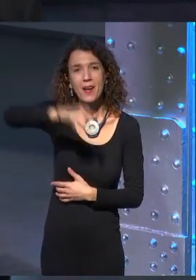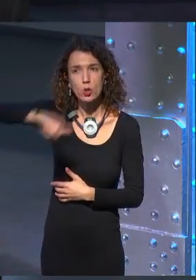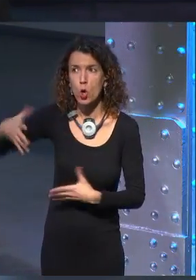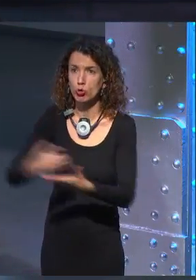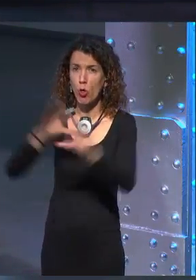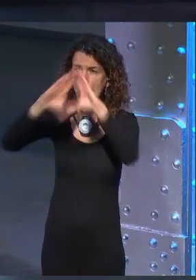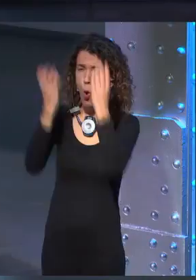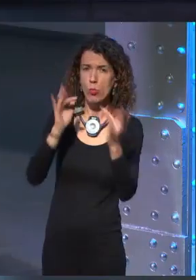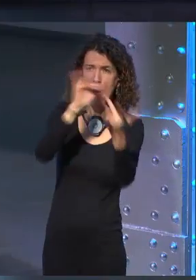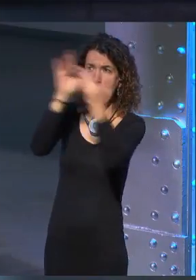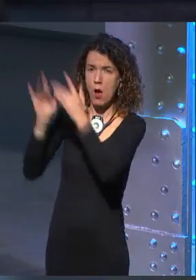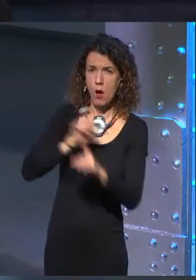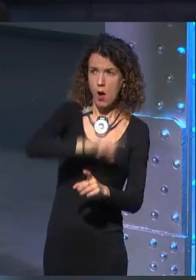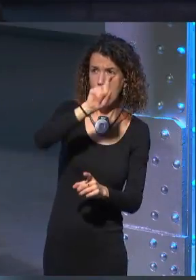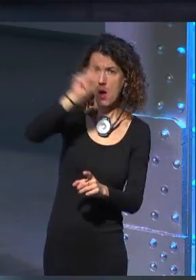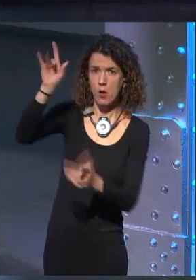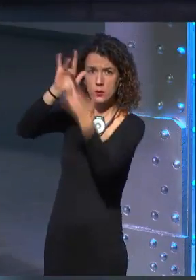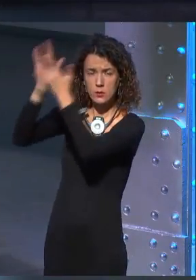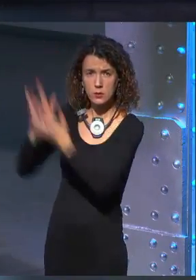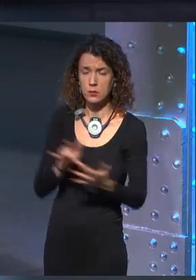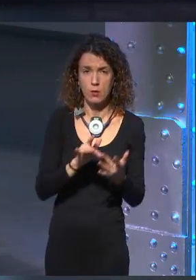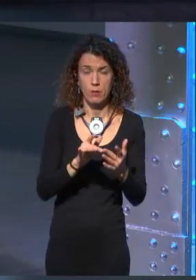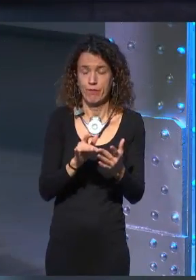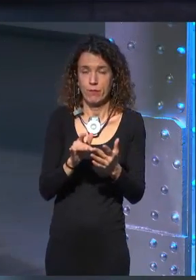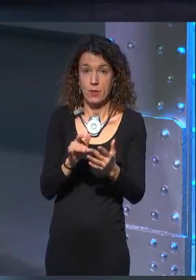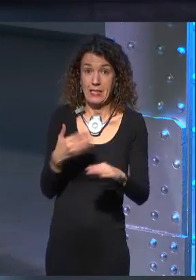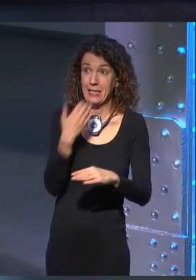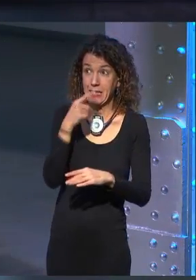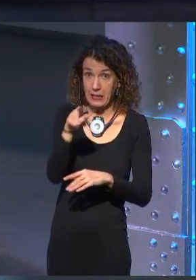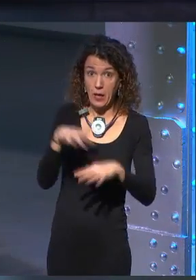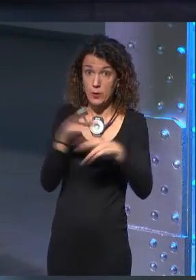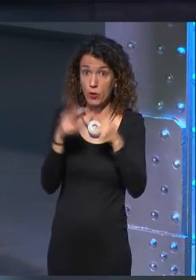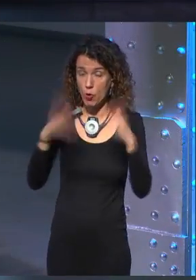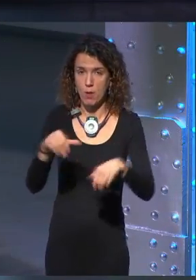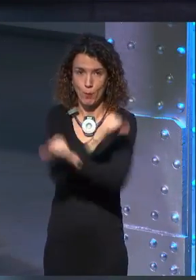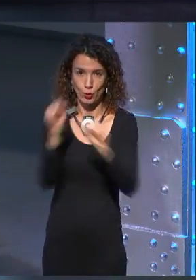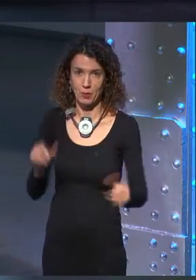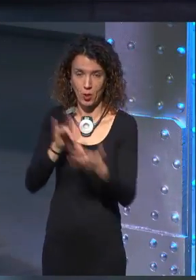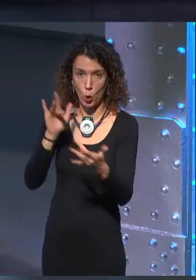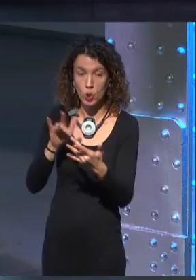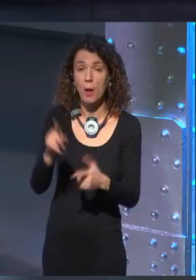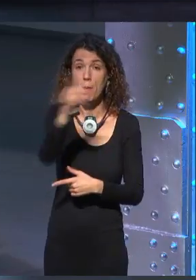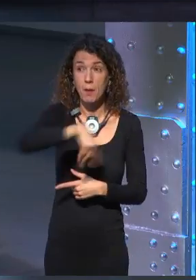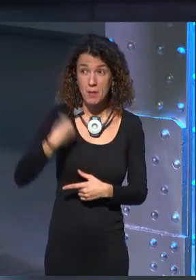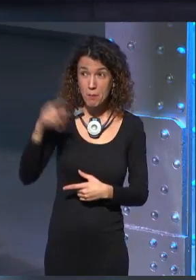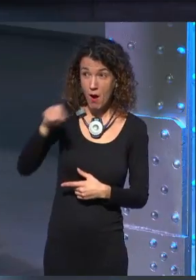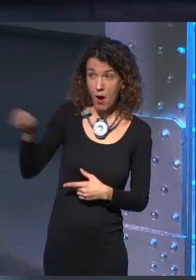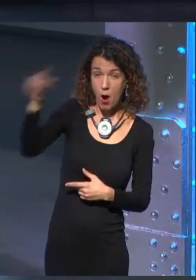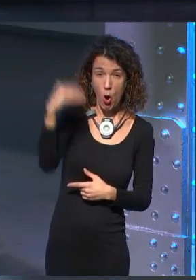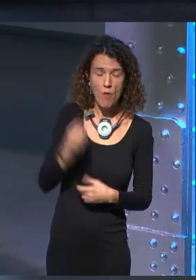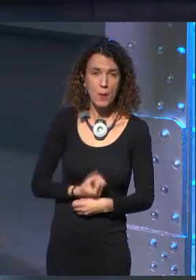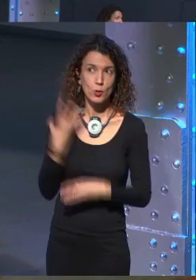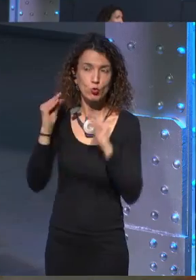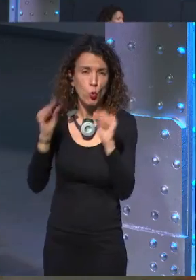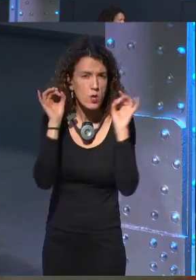met otherwise. People as passionate as you are about this subject were passionate about that subject. And I went, okay, I think I'm starting to